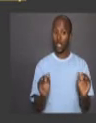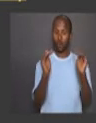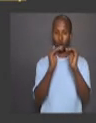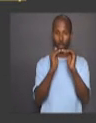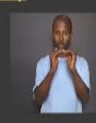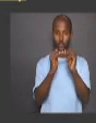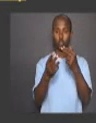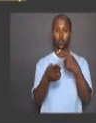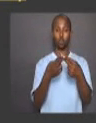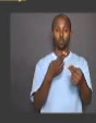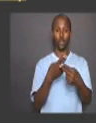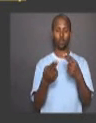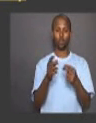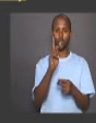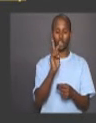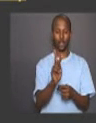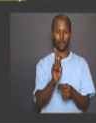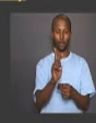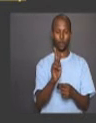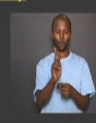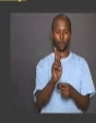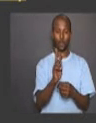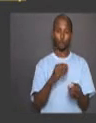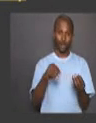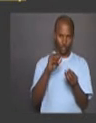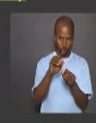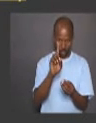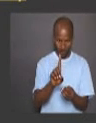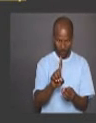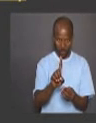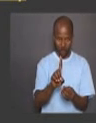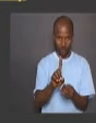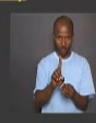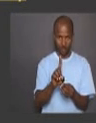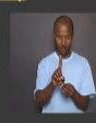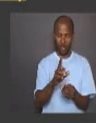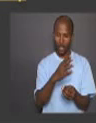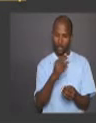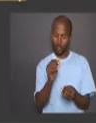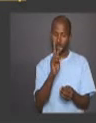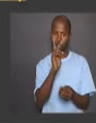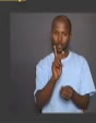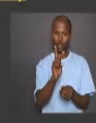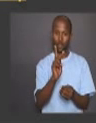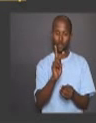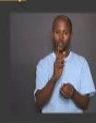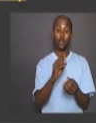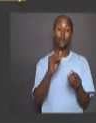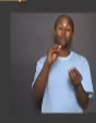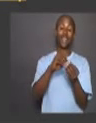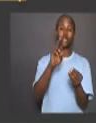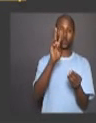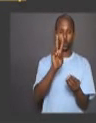This is equal to the product of k plus 1 and